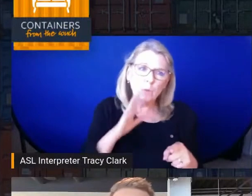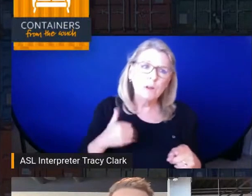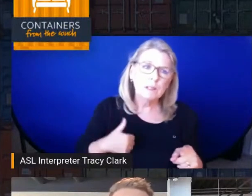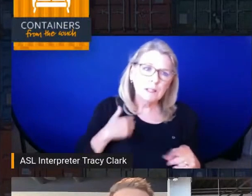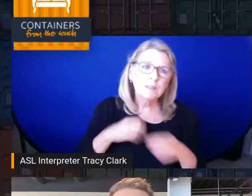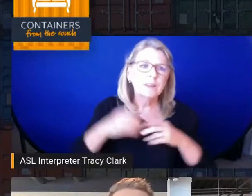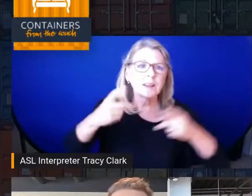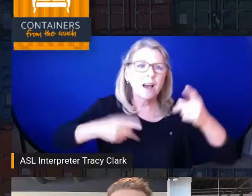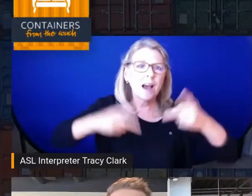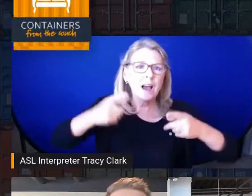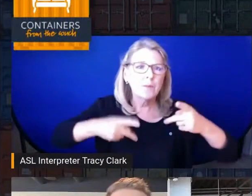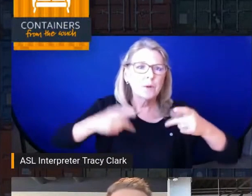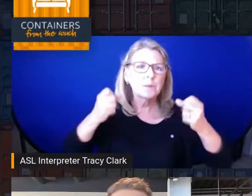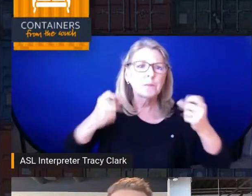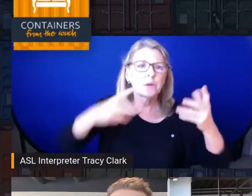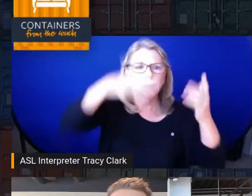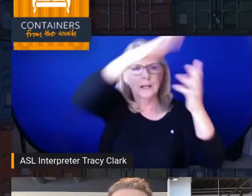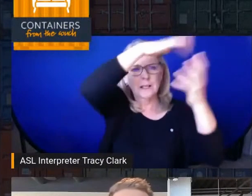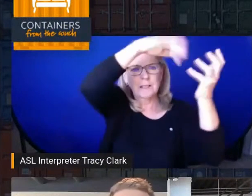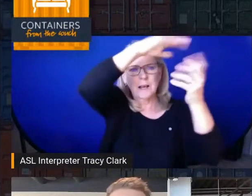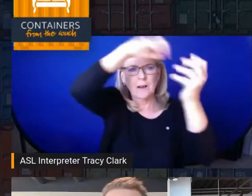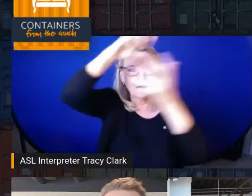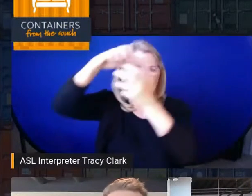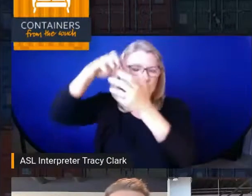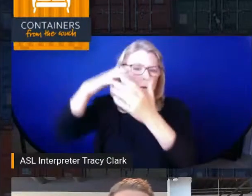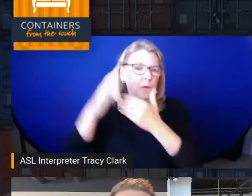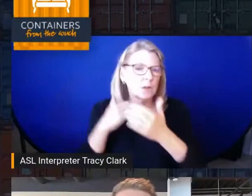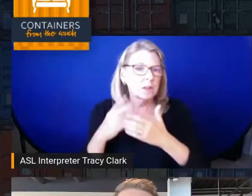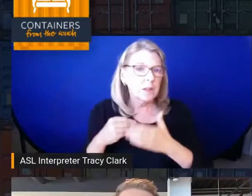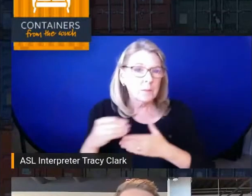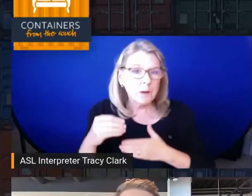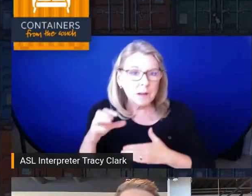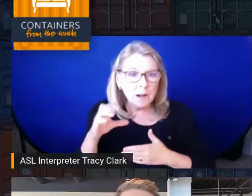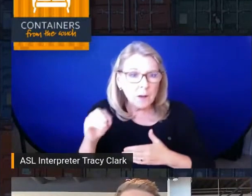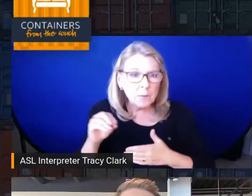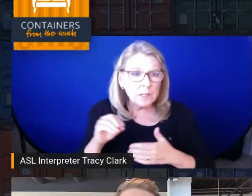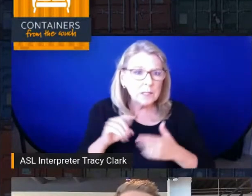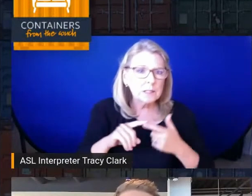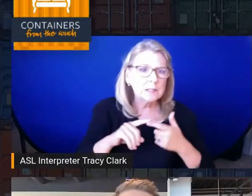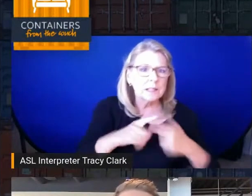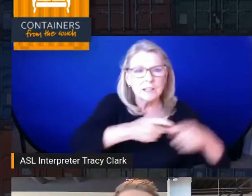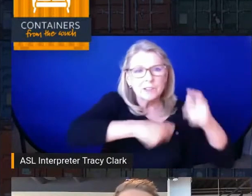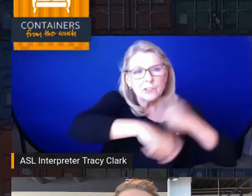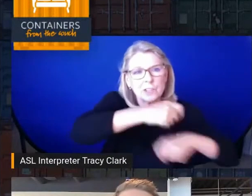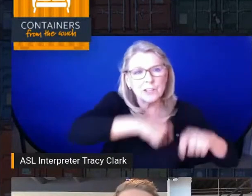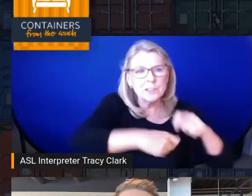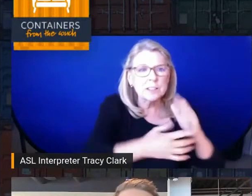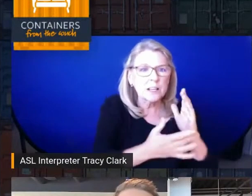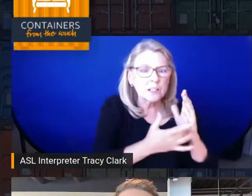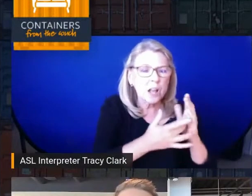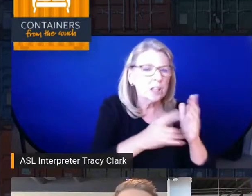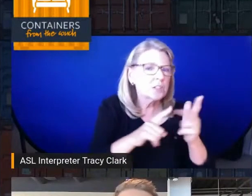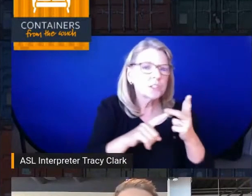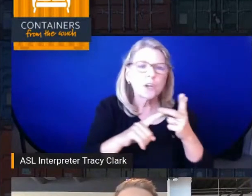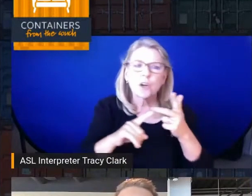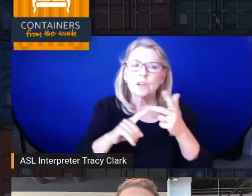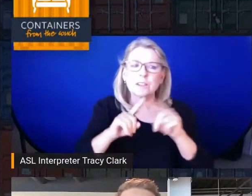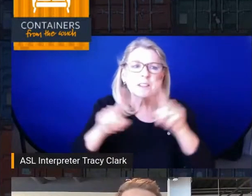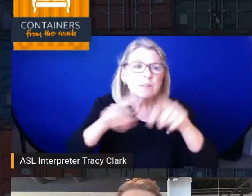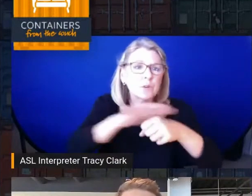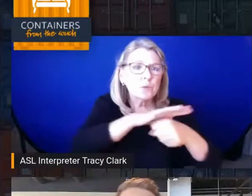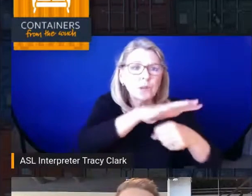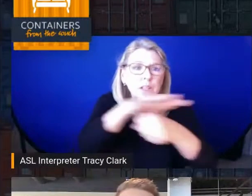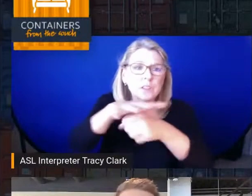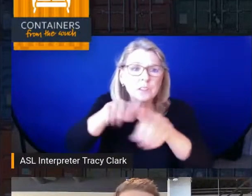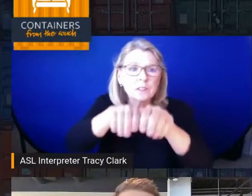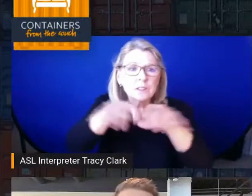change technologies, they have to be in specific regions, they're regulated in certain areas. Like, it's complicated. And so just recognizing that this is like